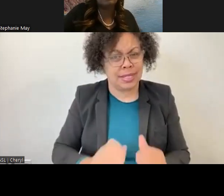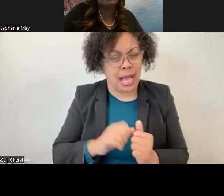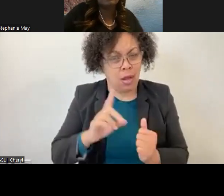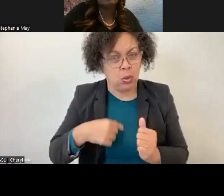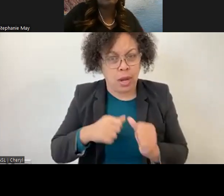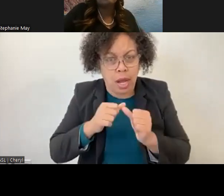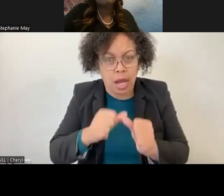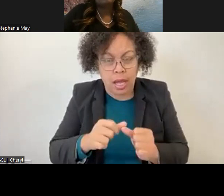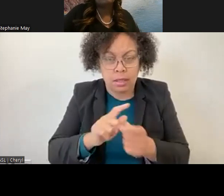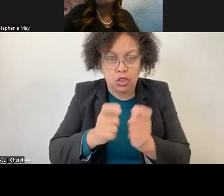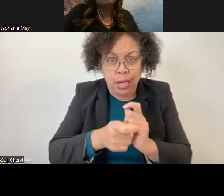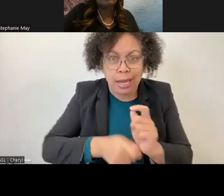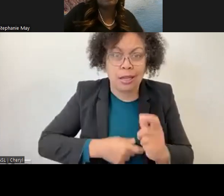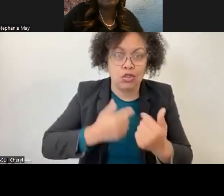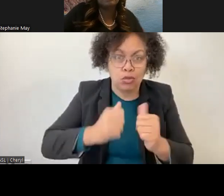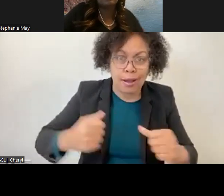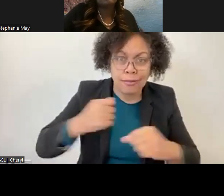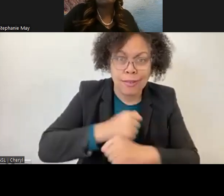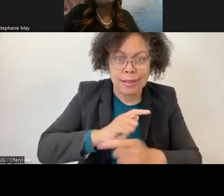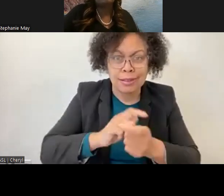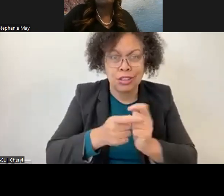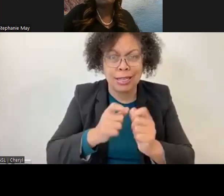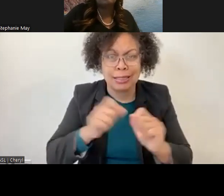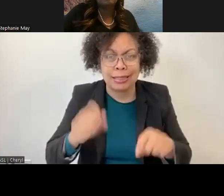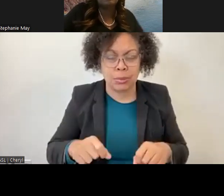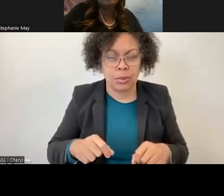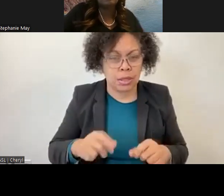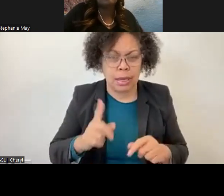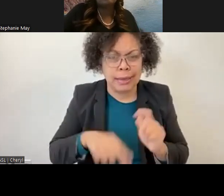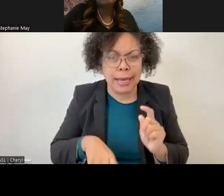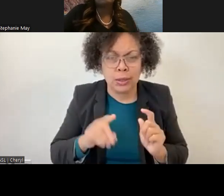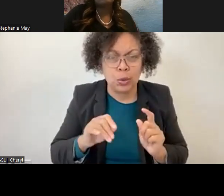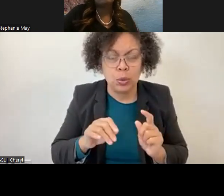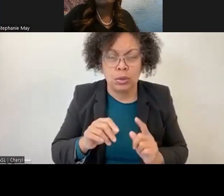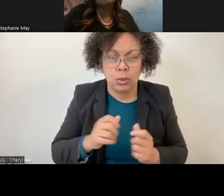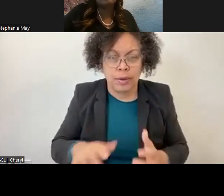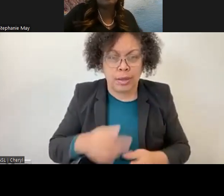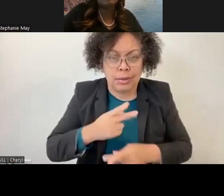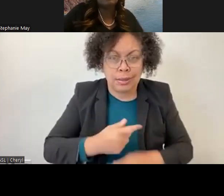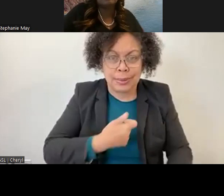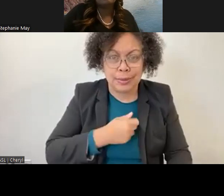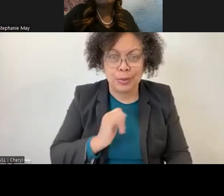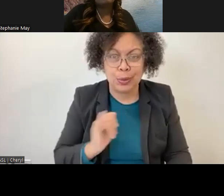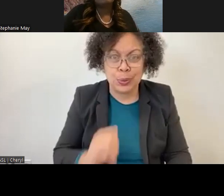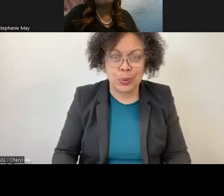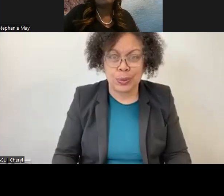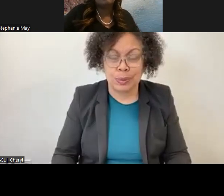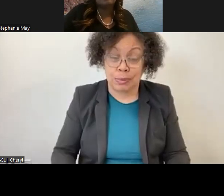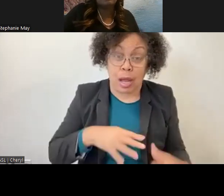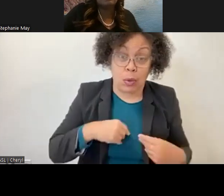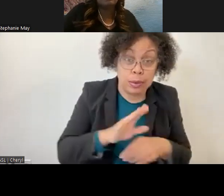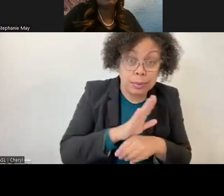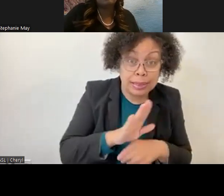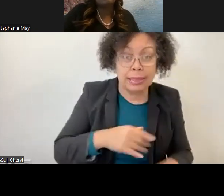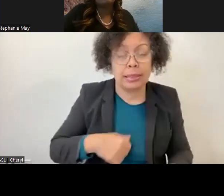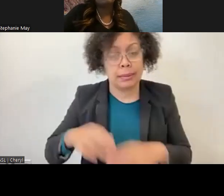myself? I have to always have that fight. And every single day, there's so many things as a business owner and as a professor clamoring